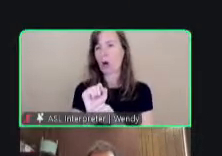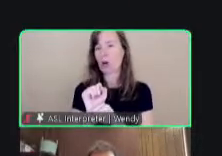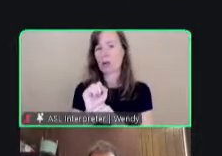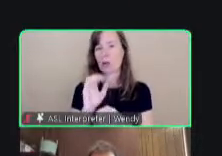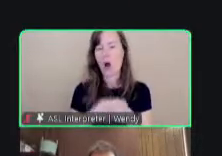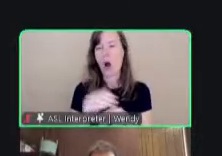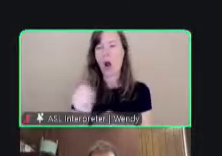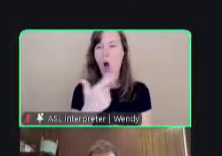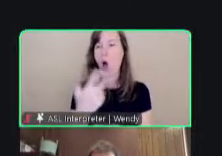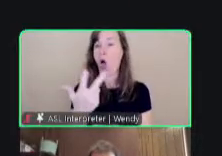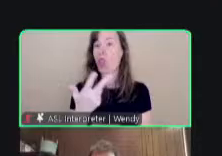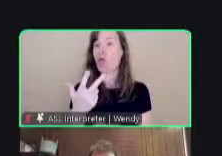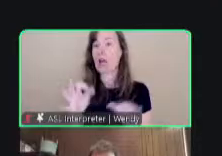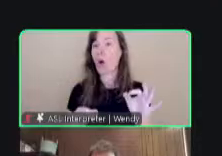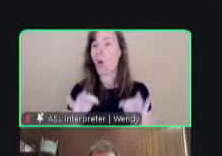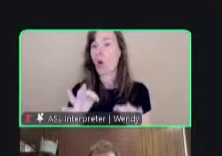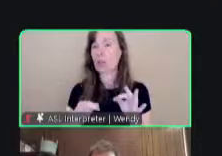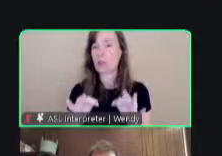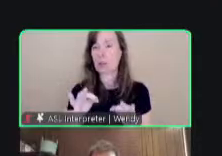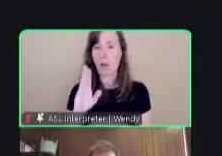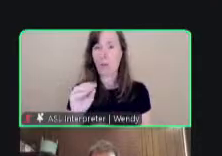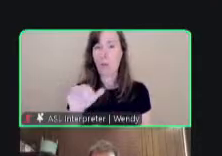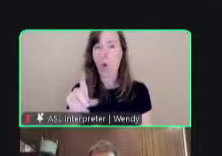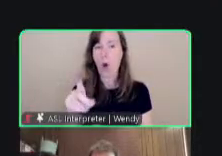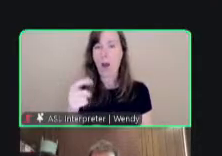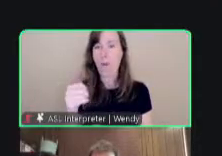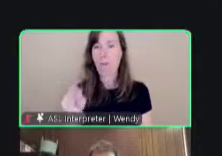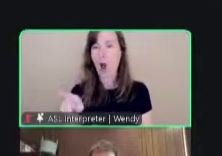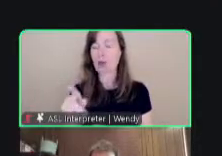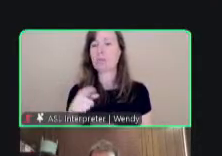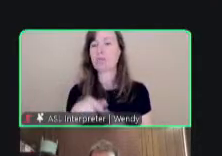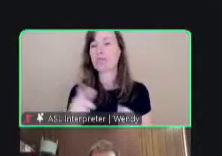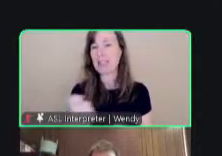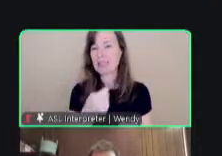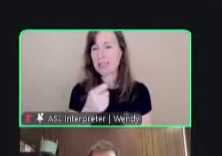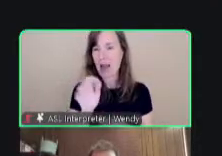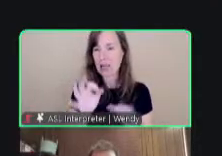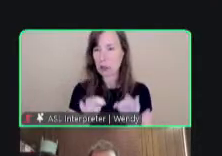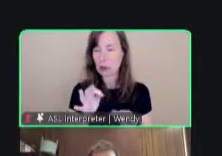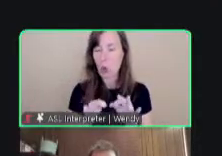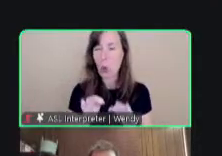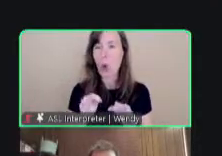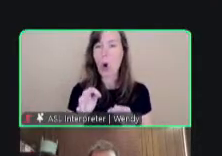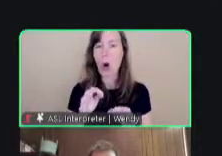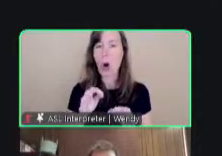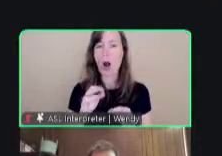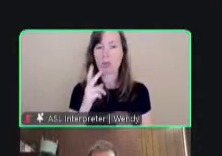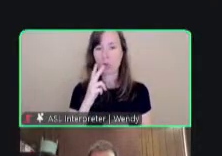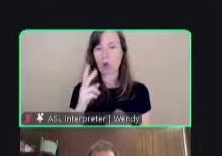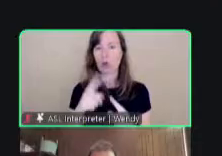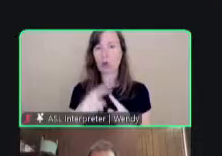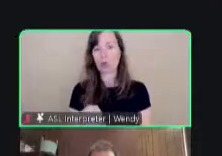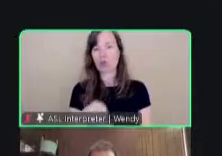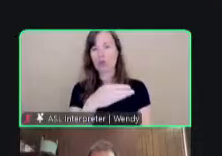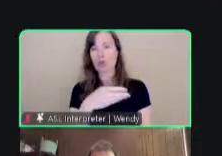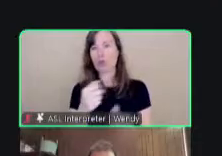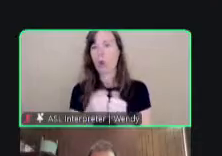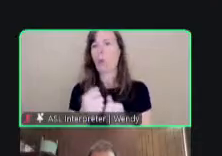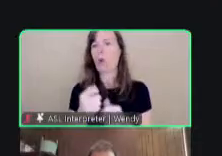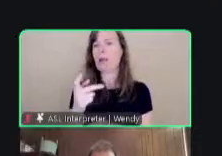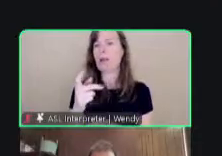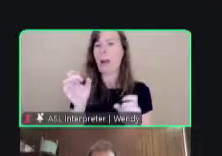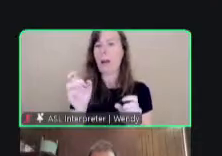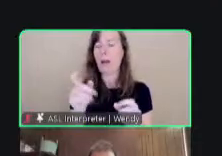courts. We're looking to do upgrades to the tennis court with the addition of a pickleball lines on the courts,